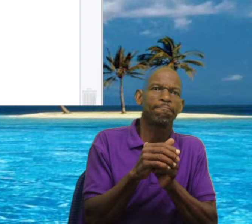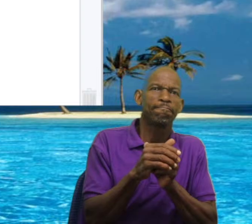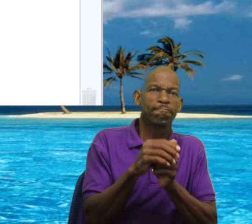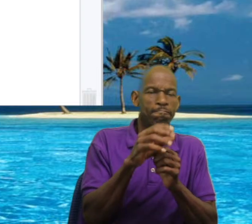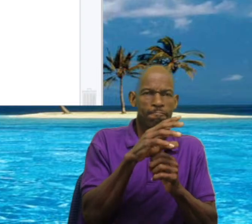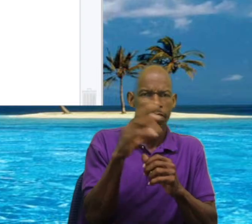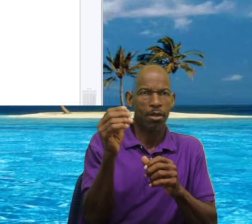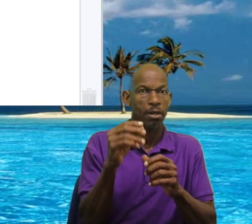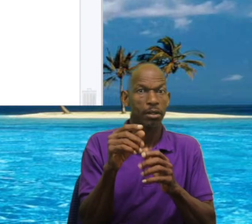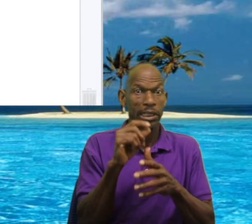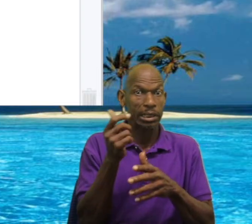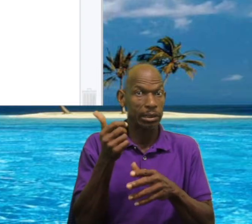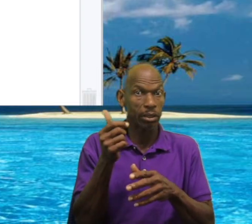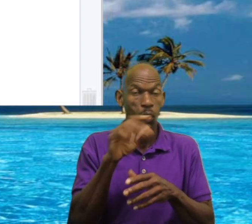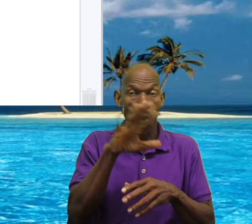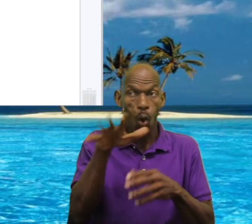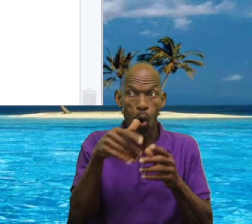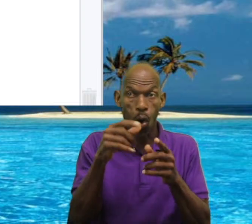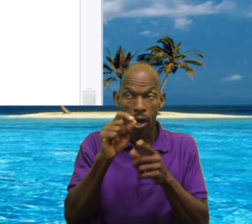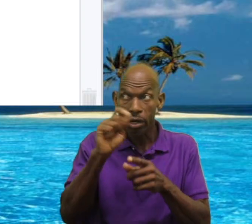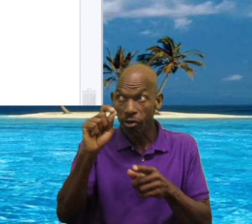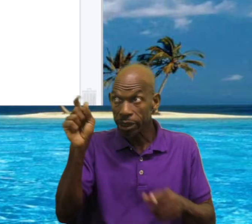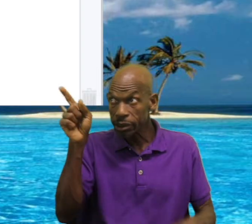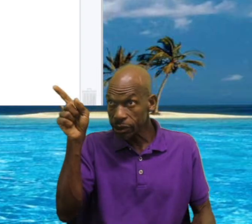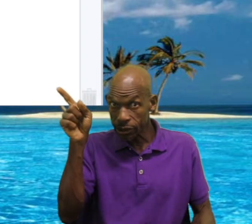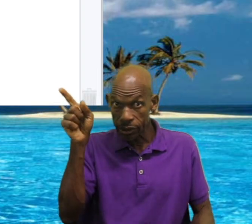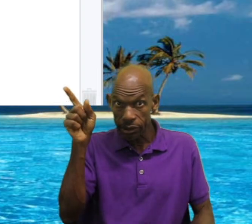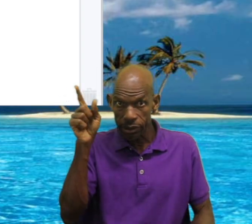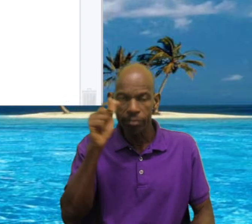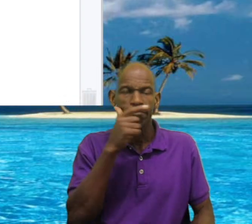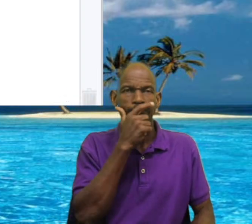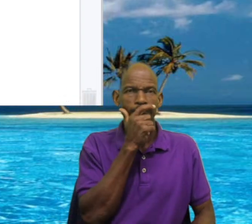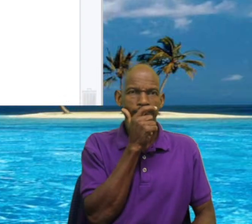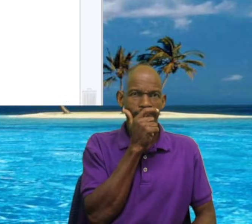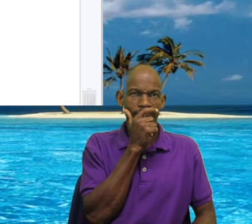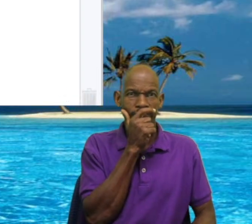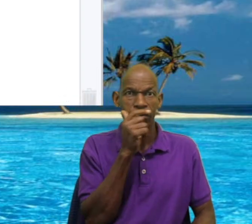afterwards. The videos will be available to you all at on our website